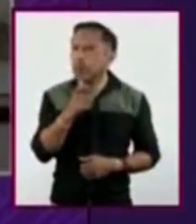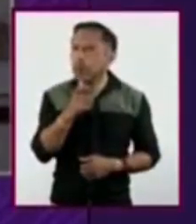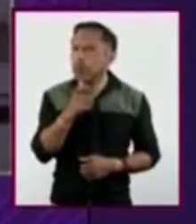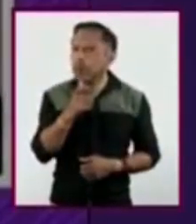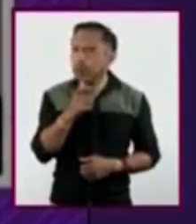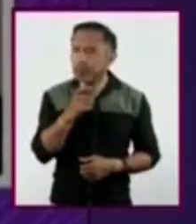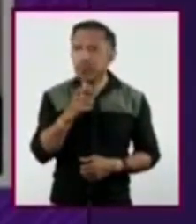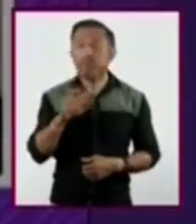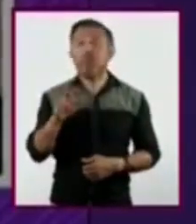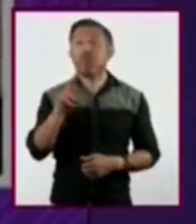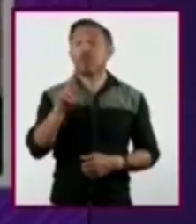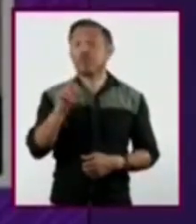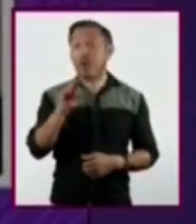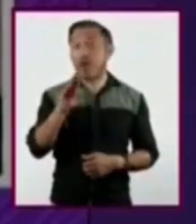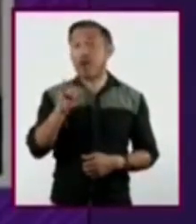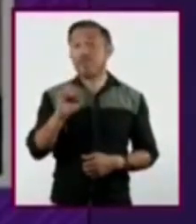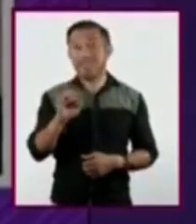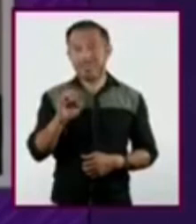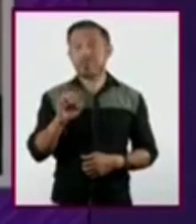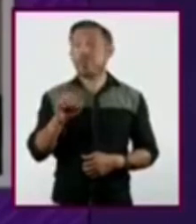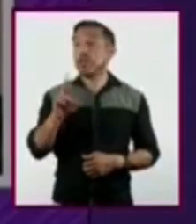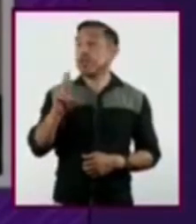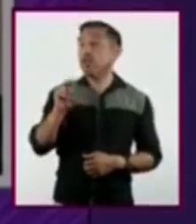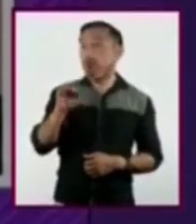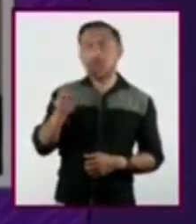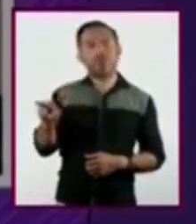Robbie. Robbie's a policeman.